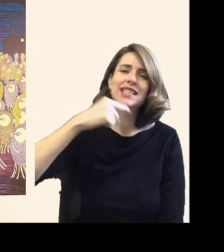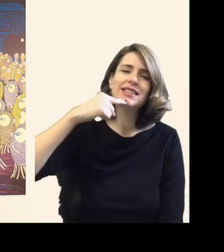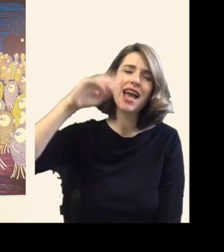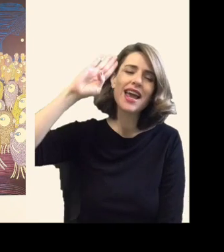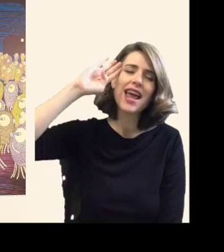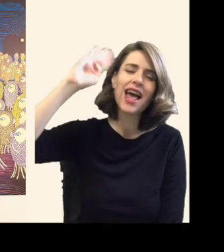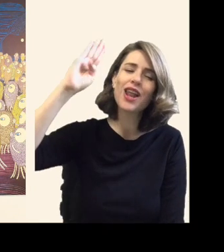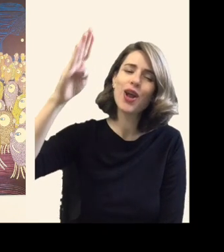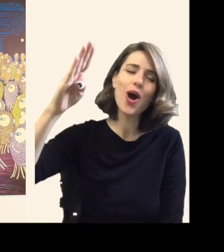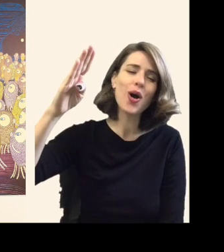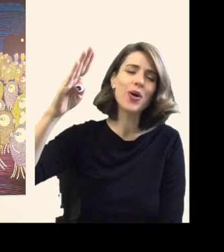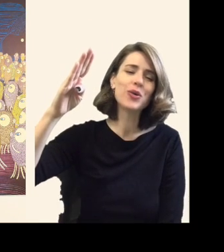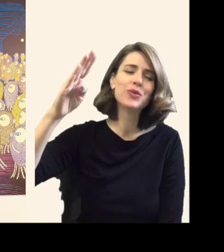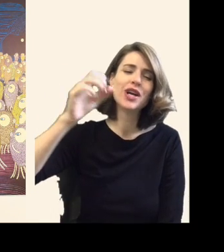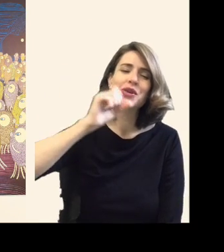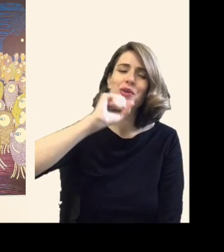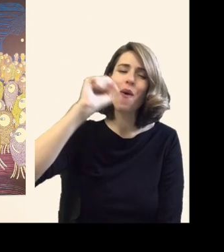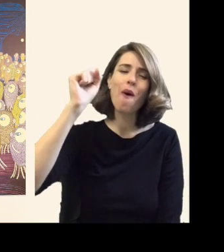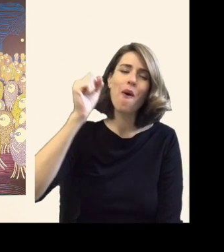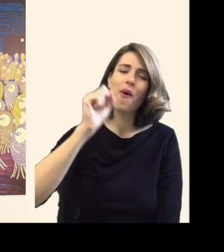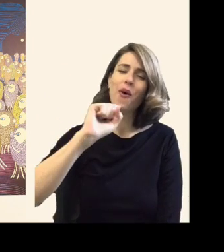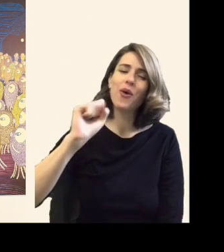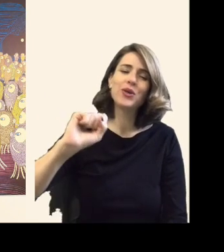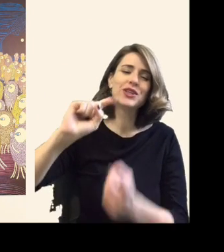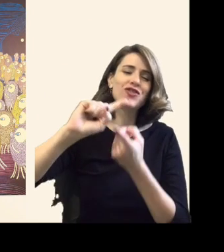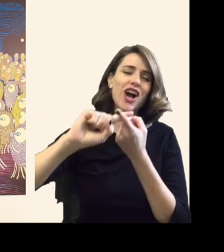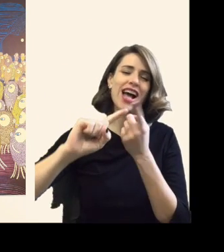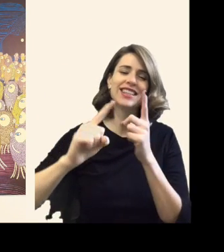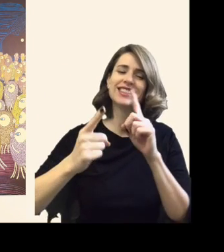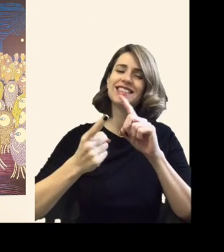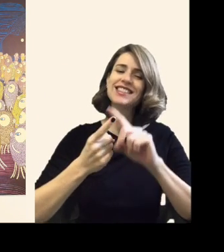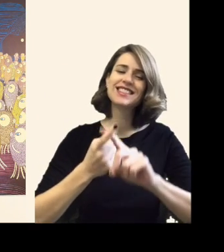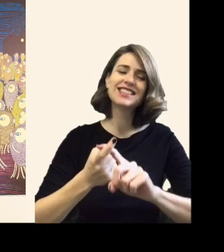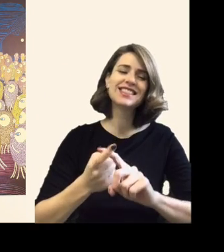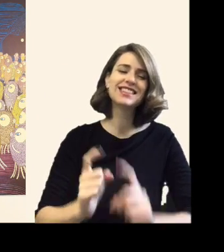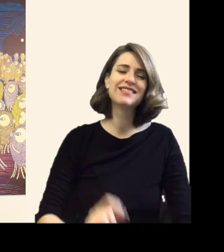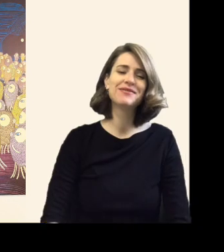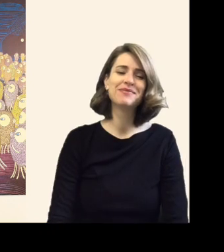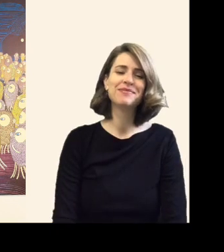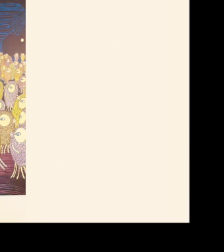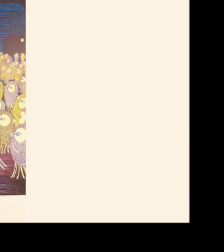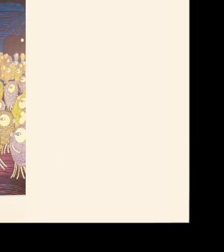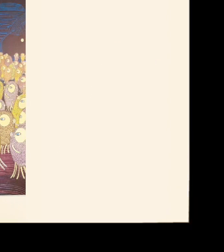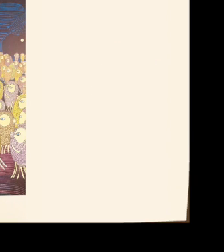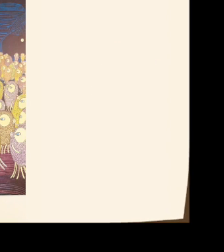And we say hello to old friends.